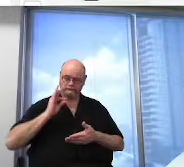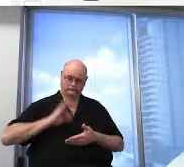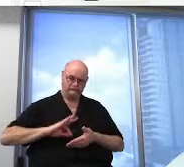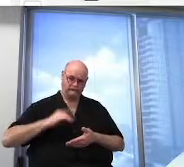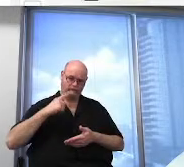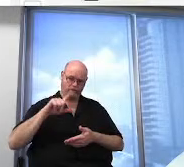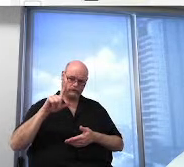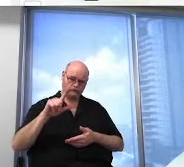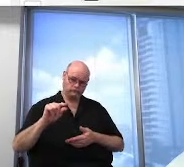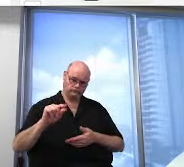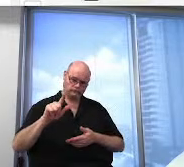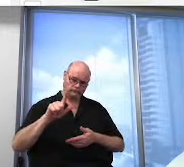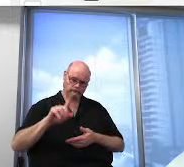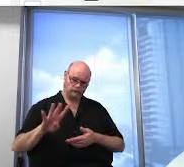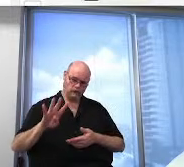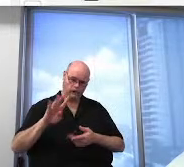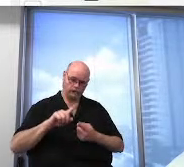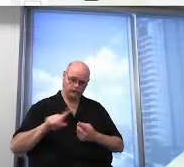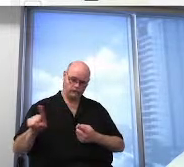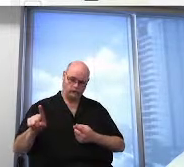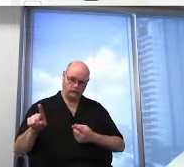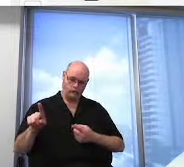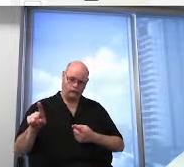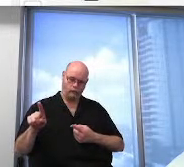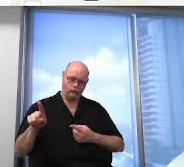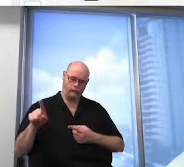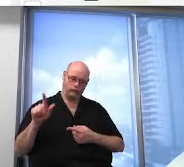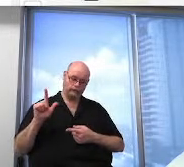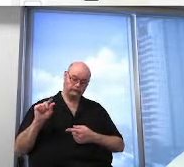percent benefit from 2024 to